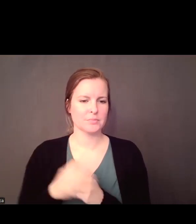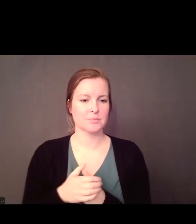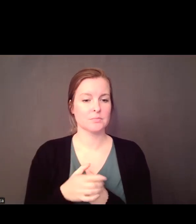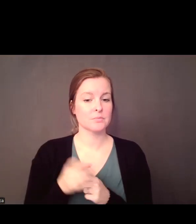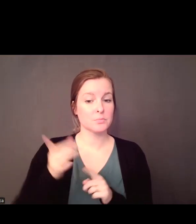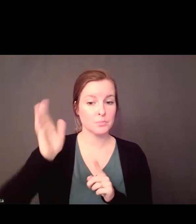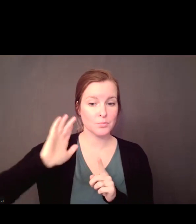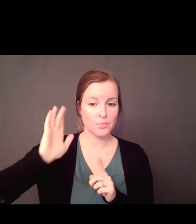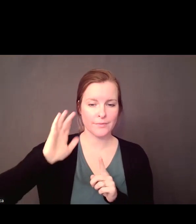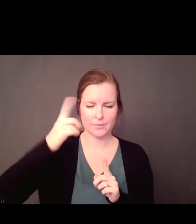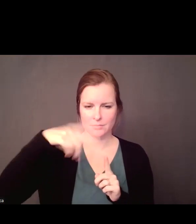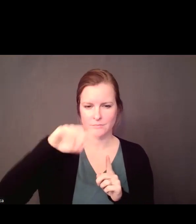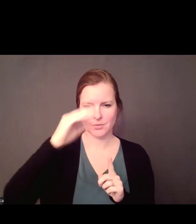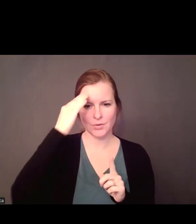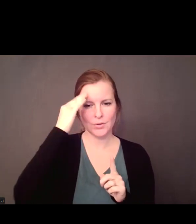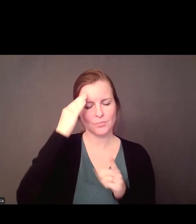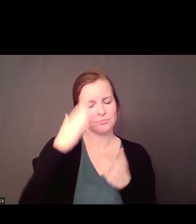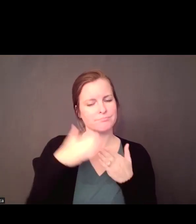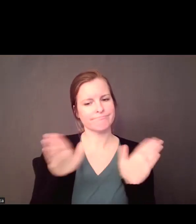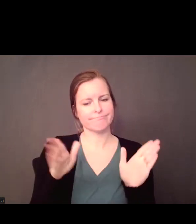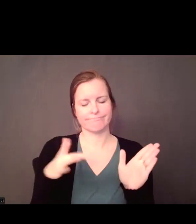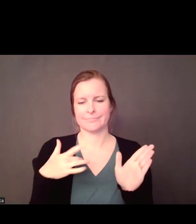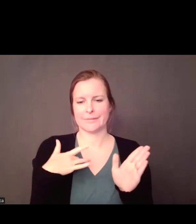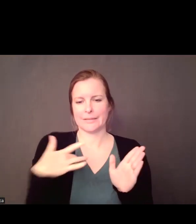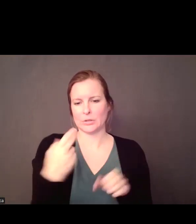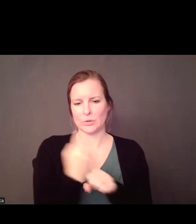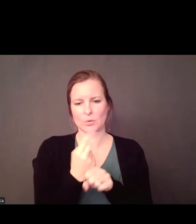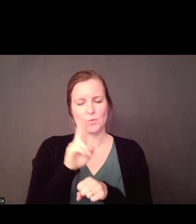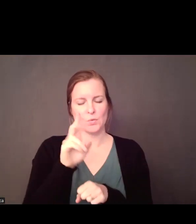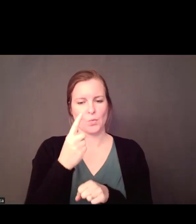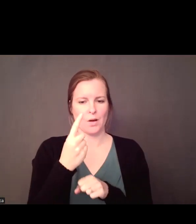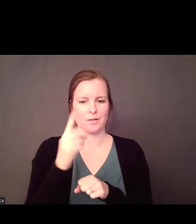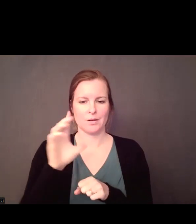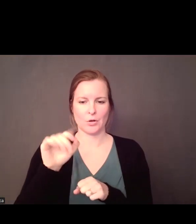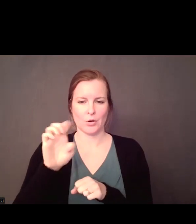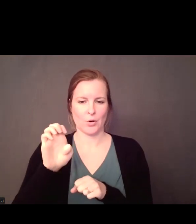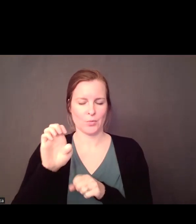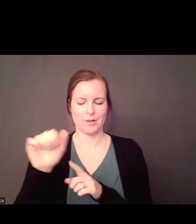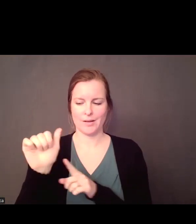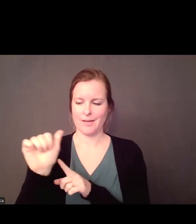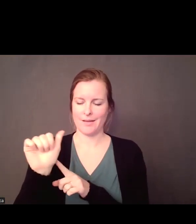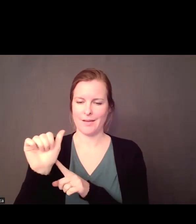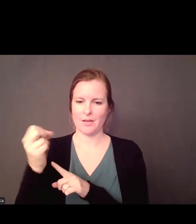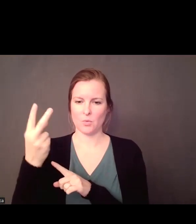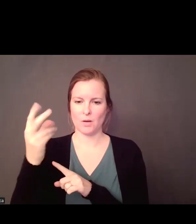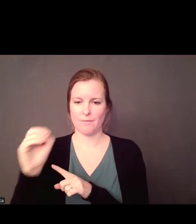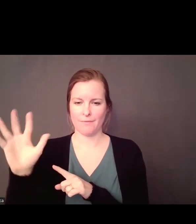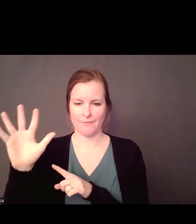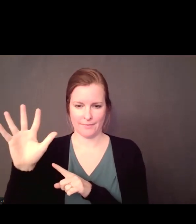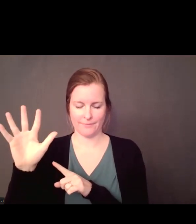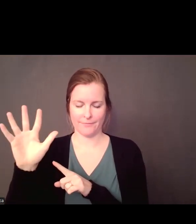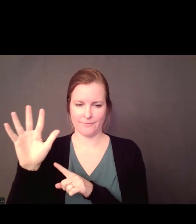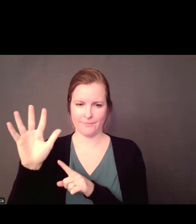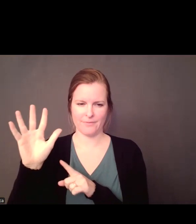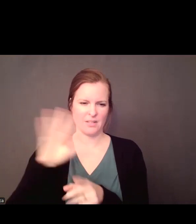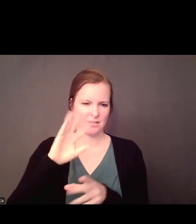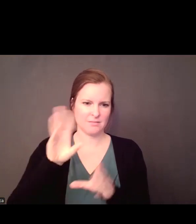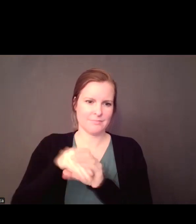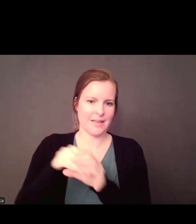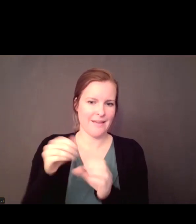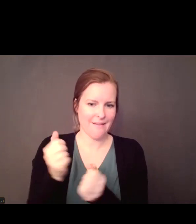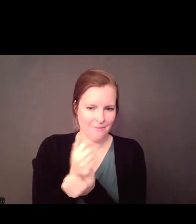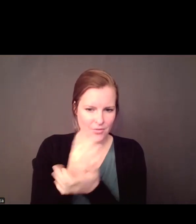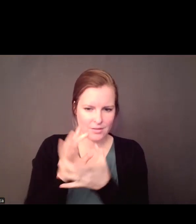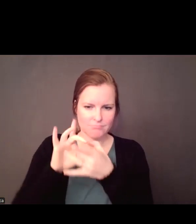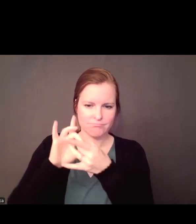remember that generally we used one code, A1205, to encompass all things CSS,